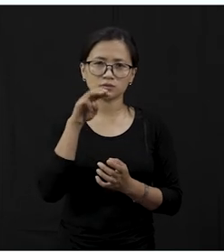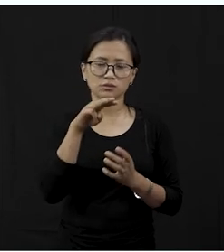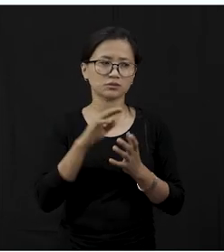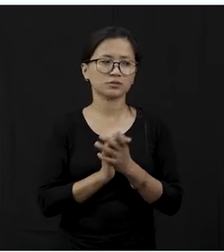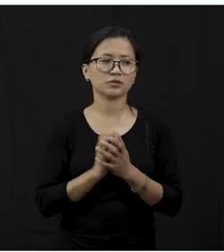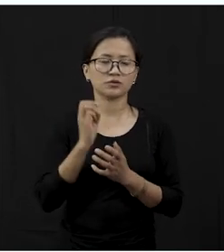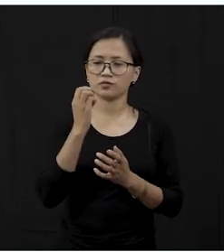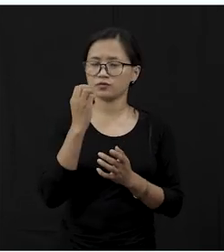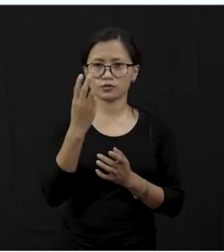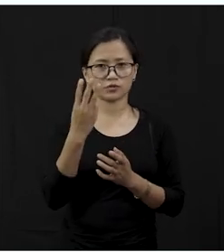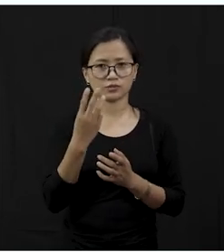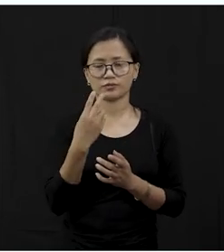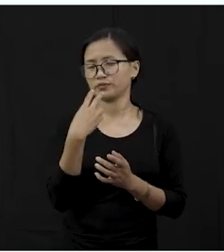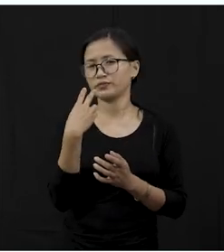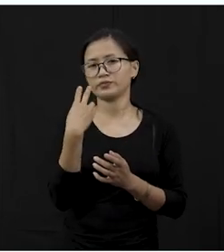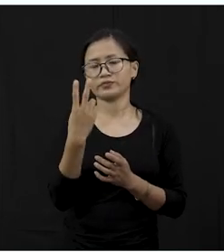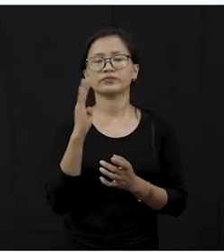643 together.